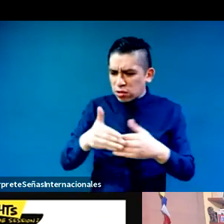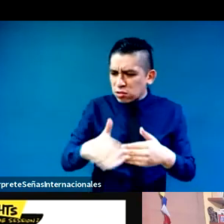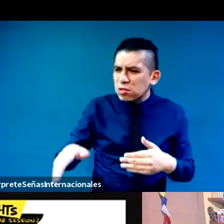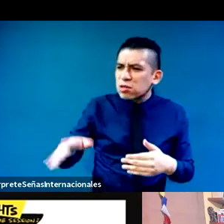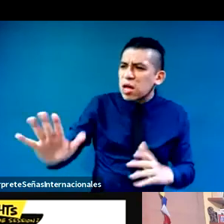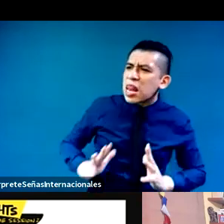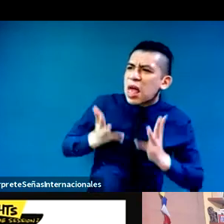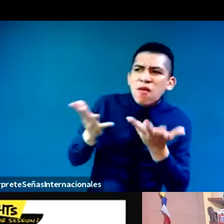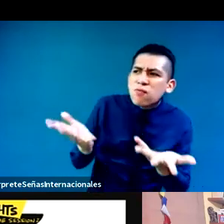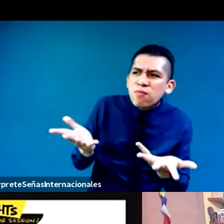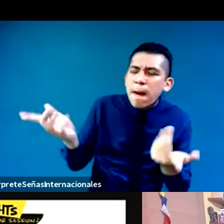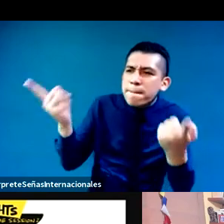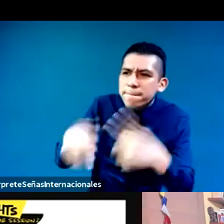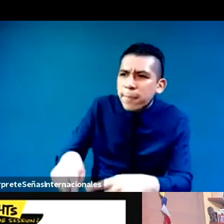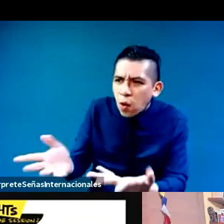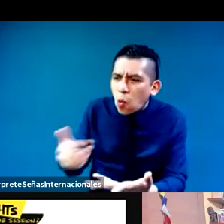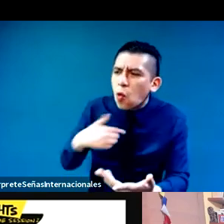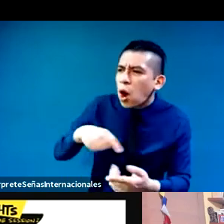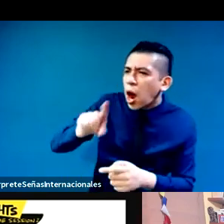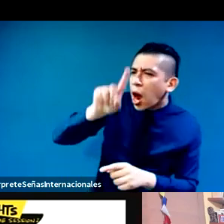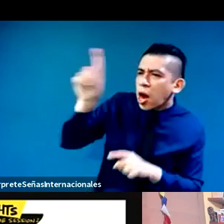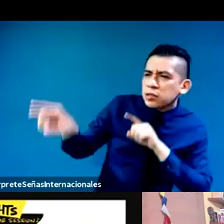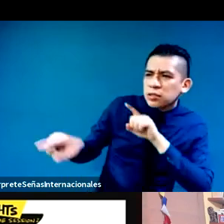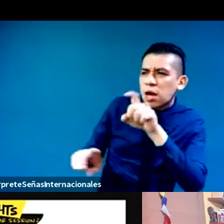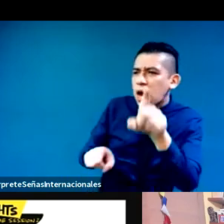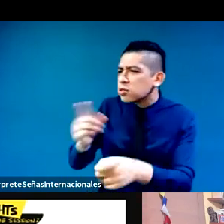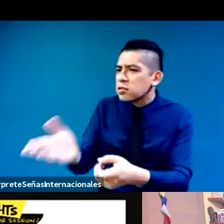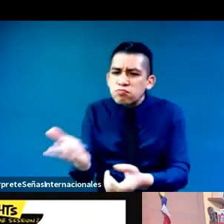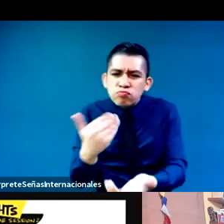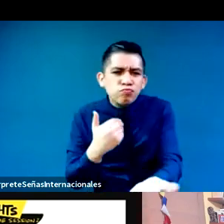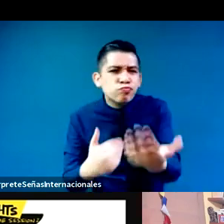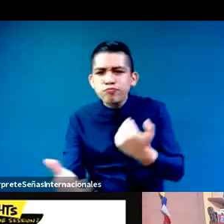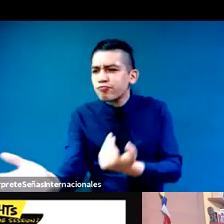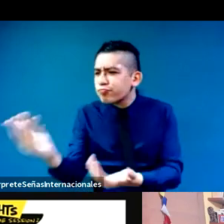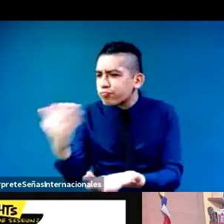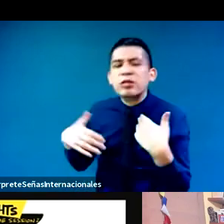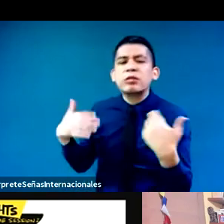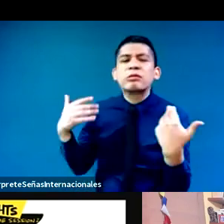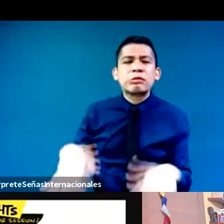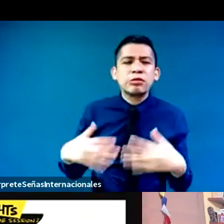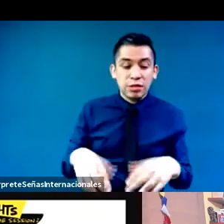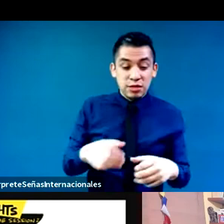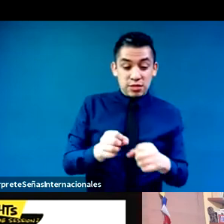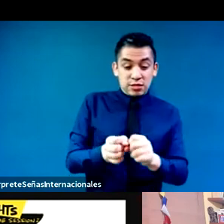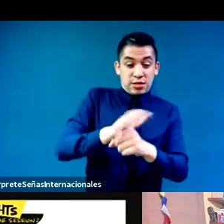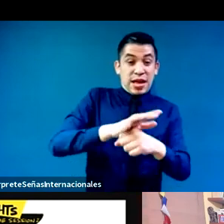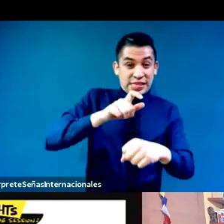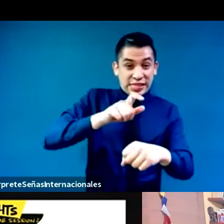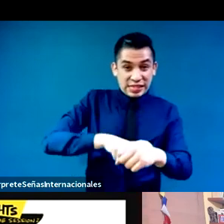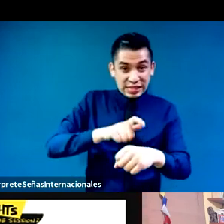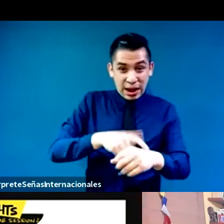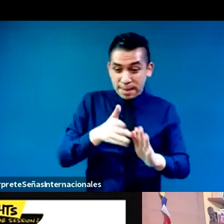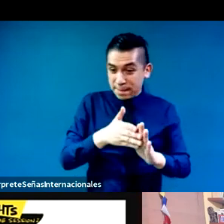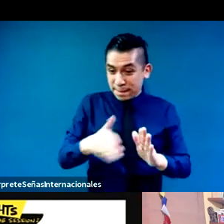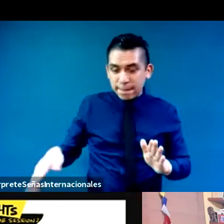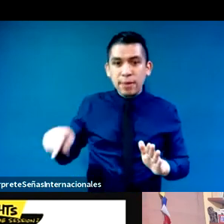is widening and deepening systemic inequalities and having catastrophic impacts across multiple dimensions of women and